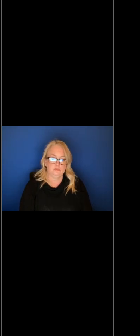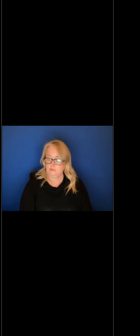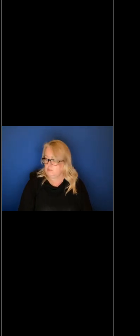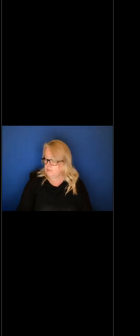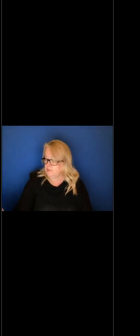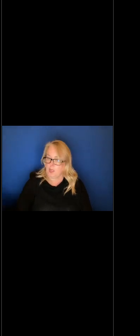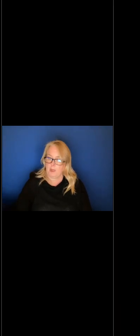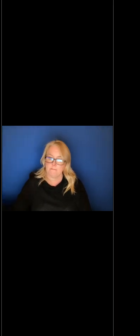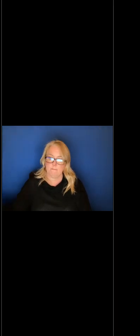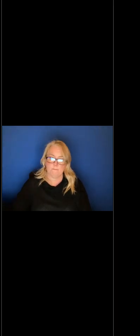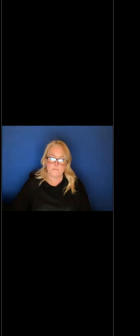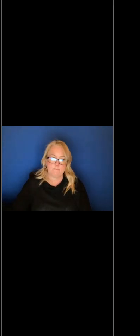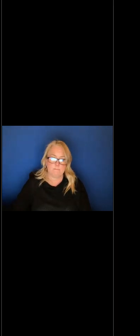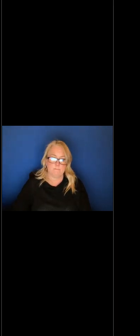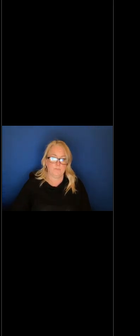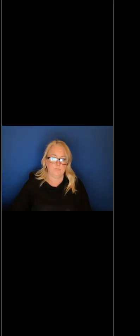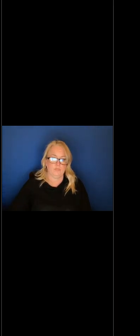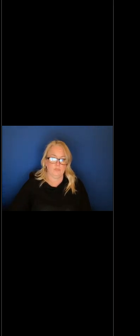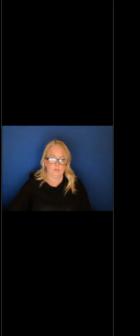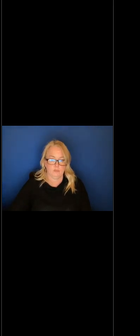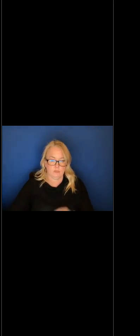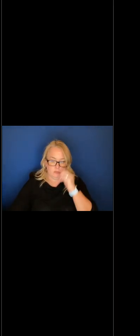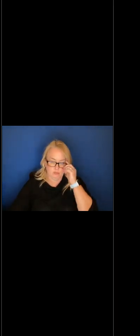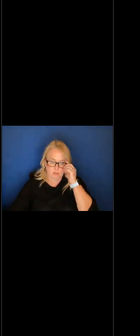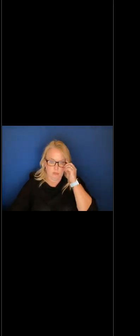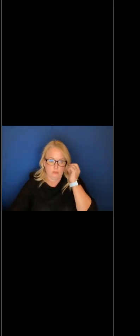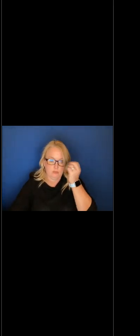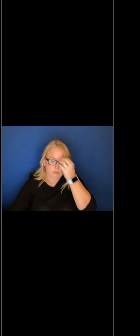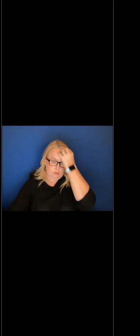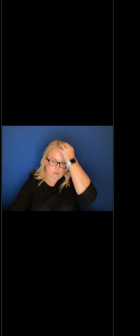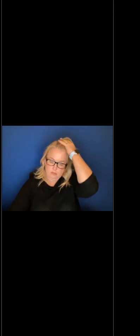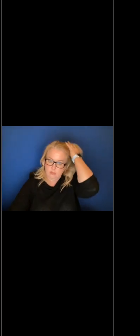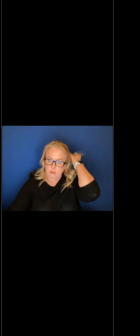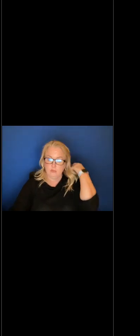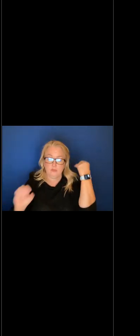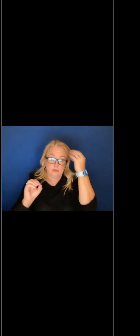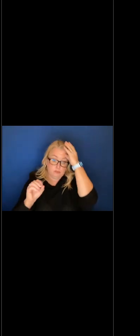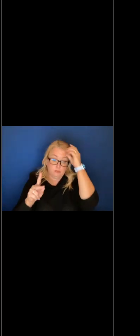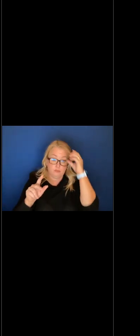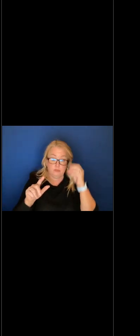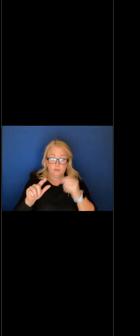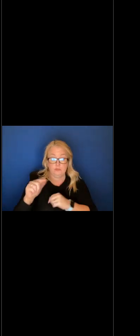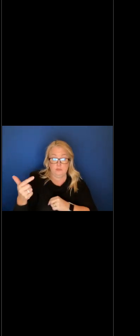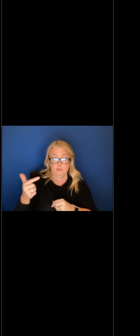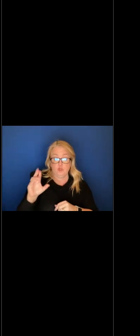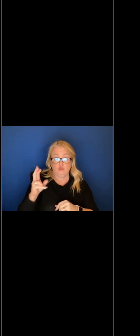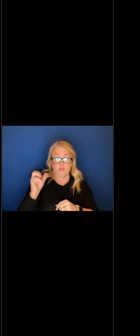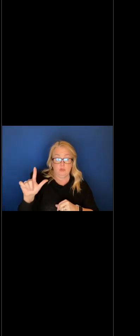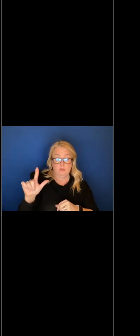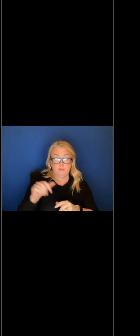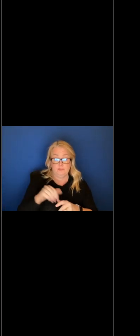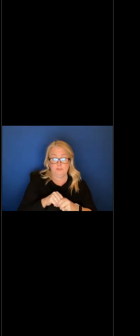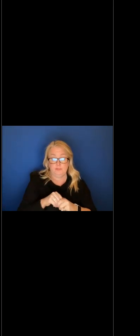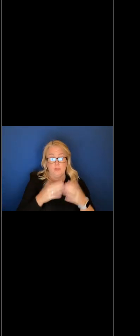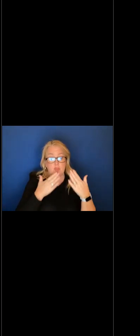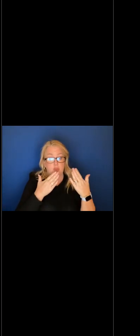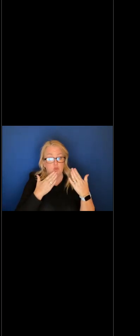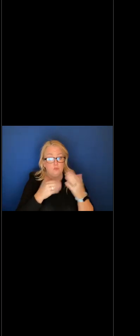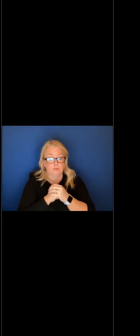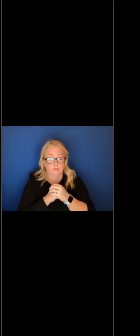So I'm going to close this poll and send it back to Crystal for the key takeaways. Thank you,